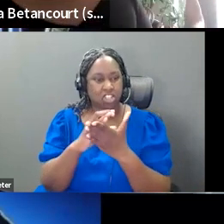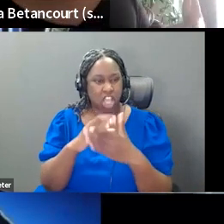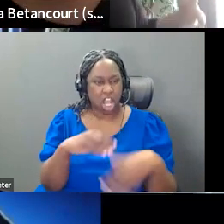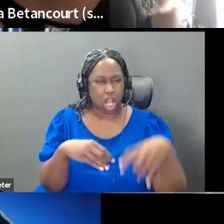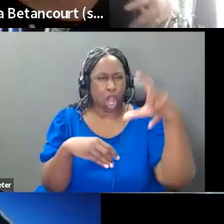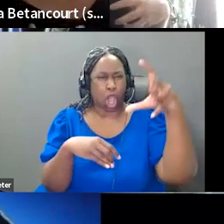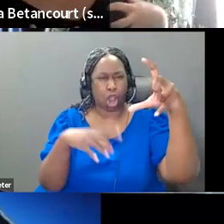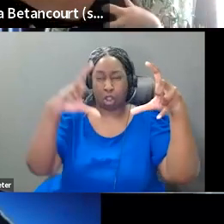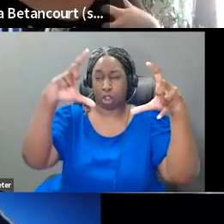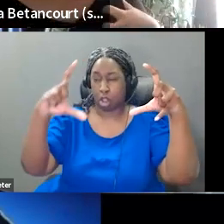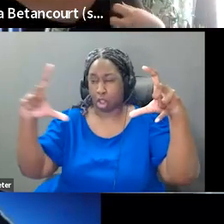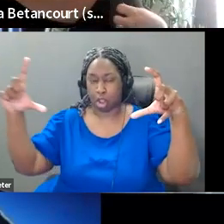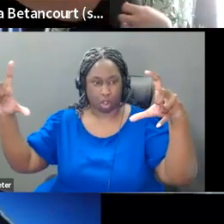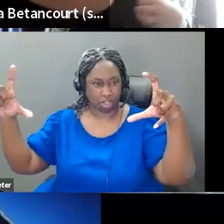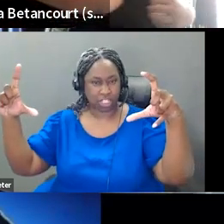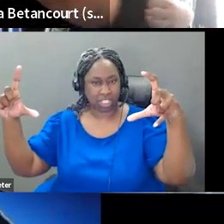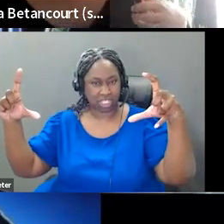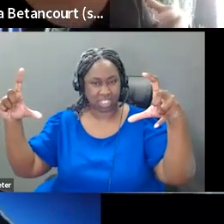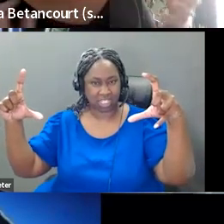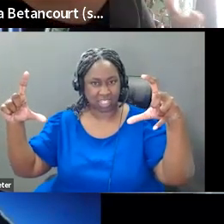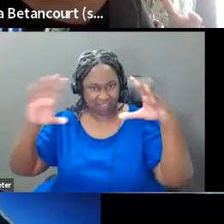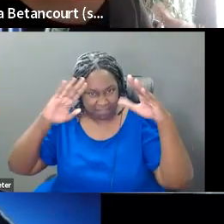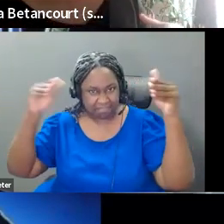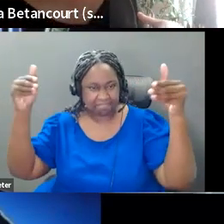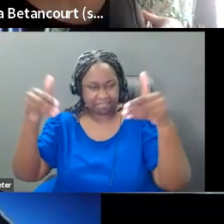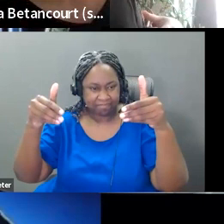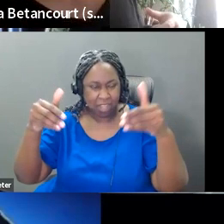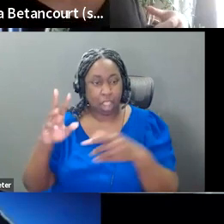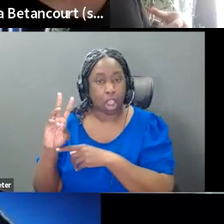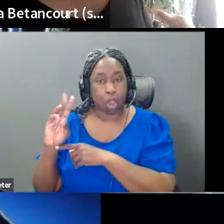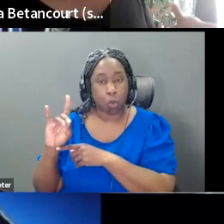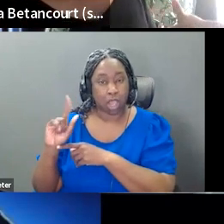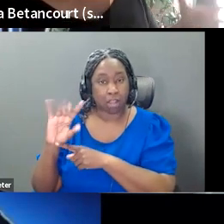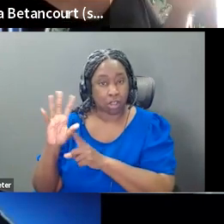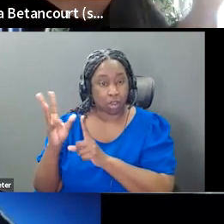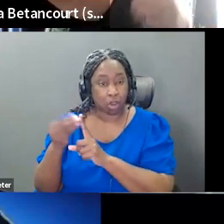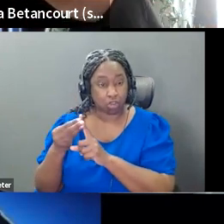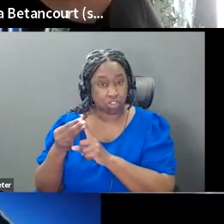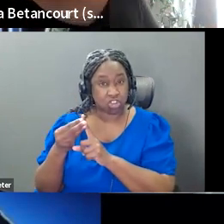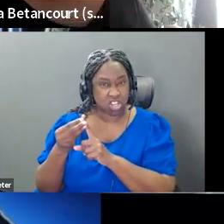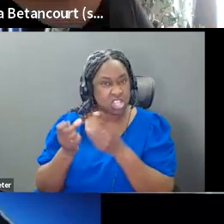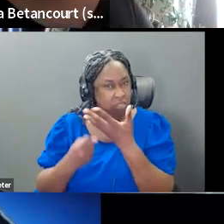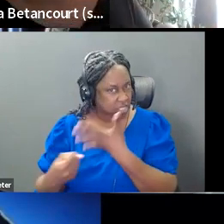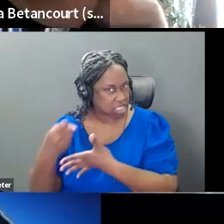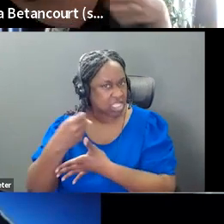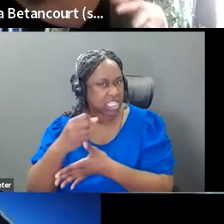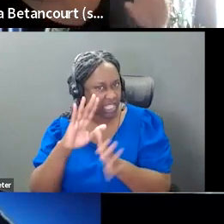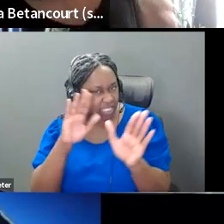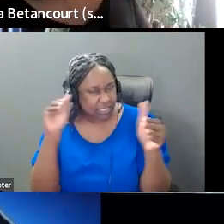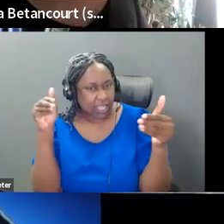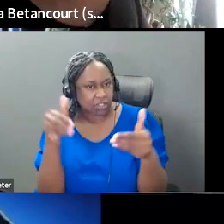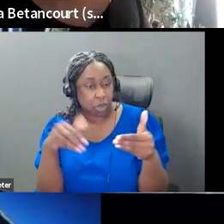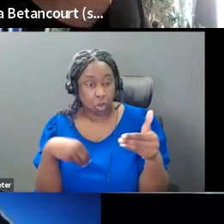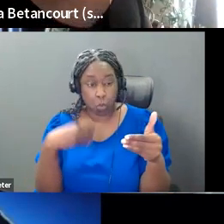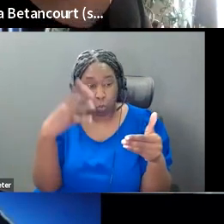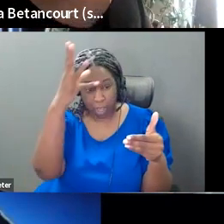very centered, the Wakanda culture is very centered, and the people of different identities, like the white men,